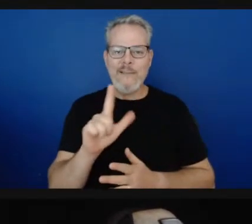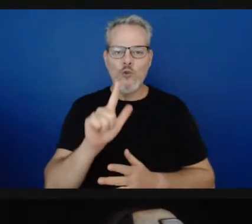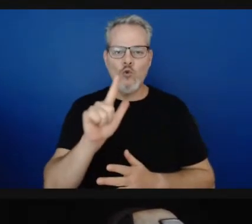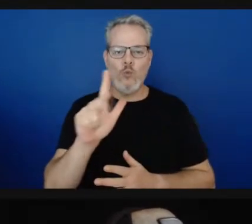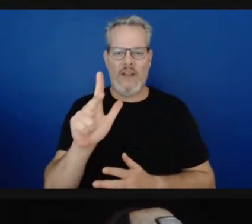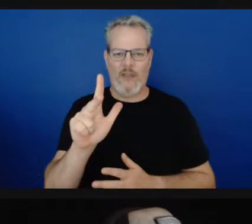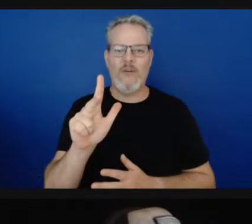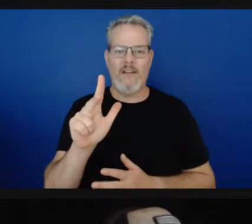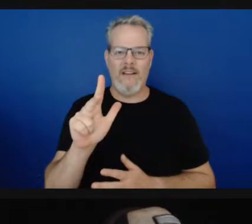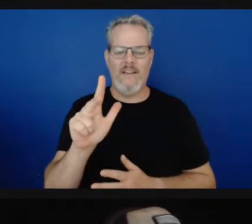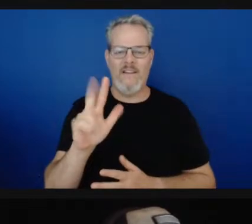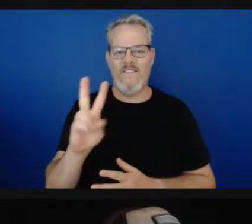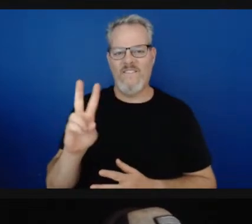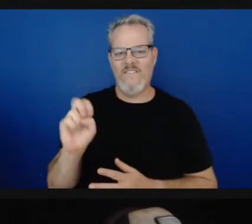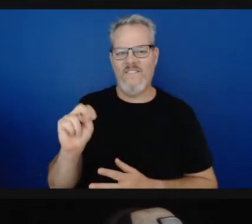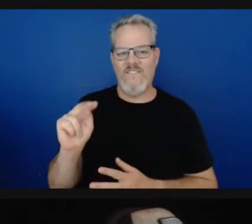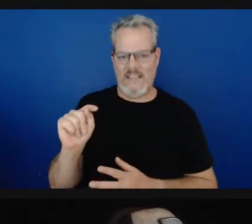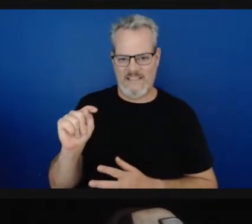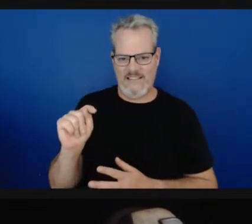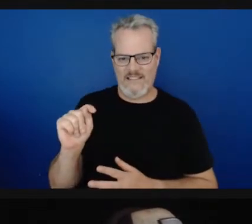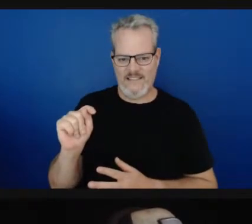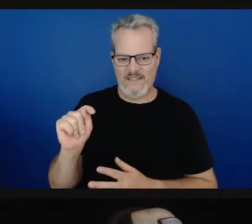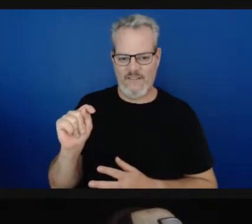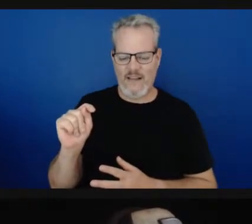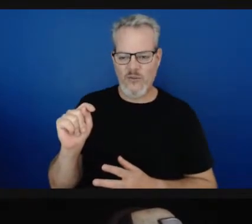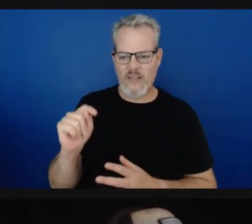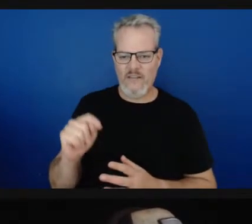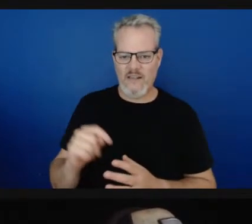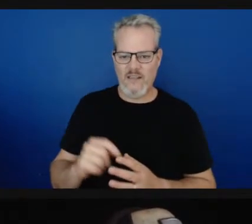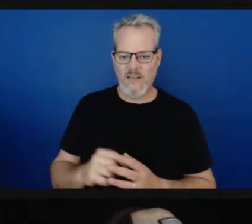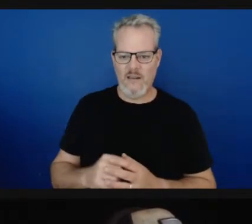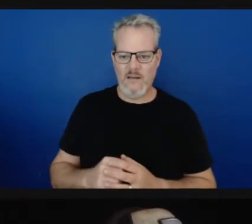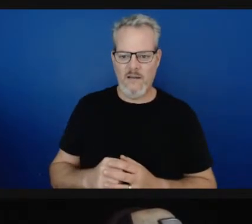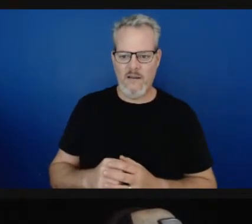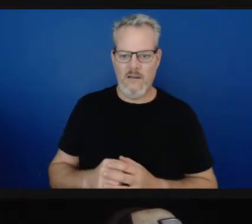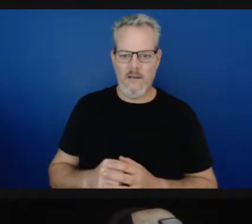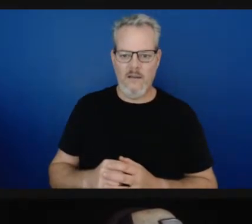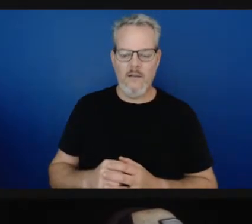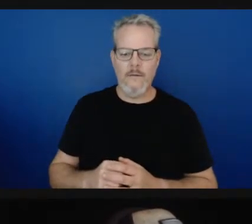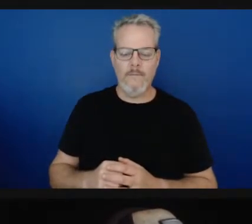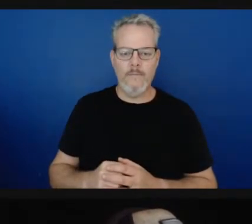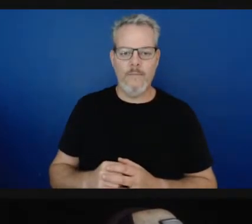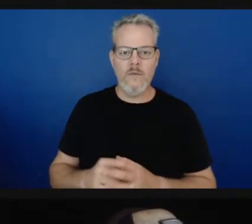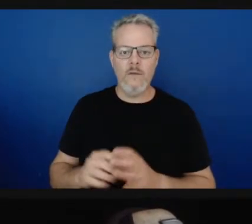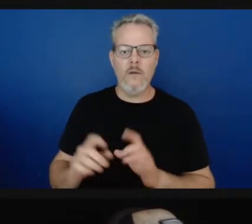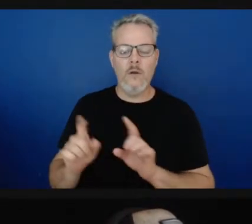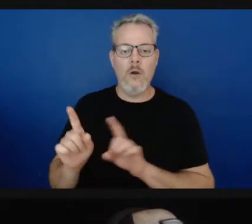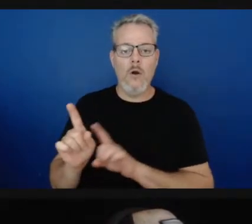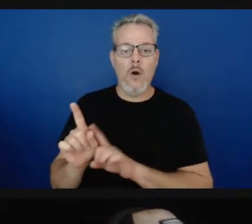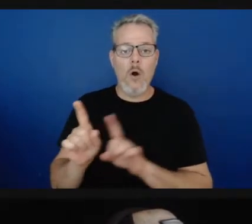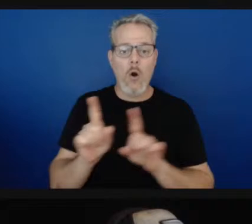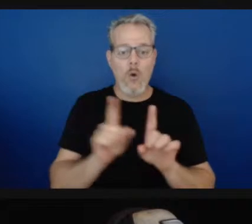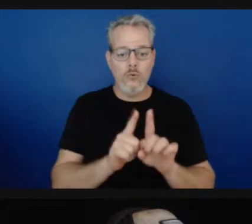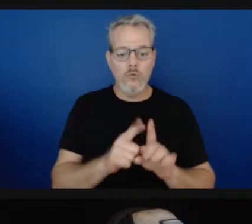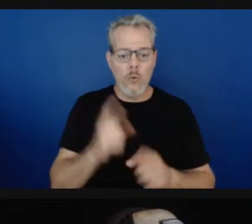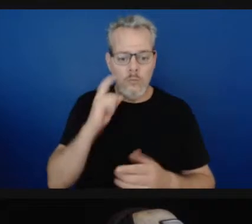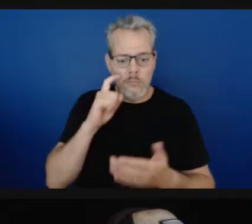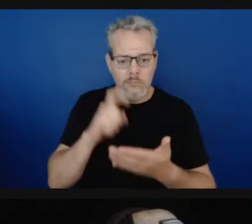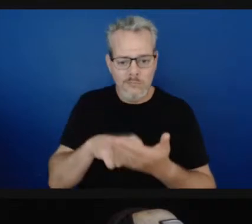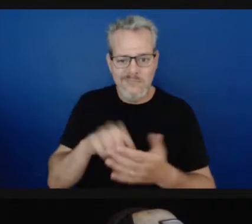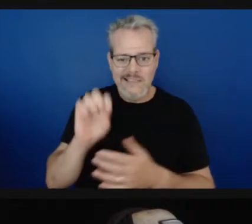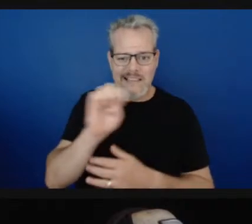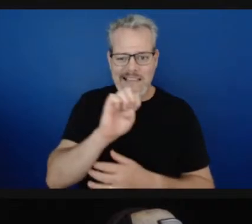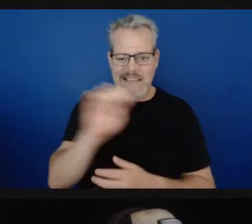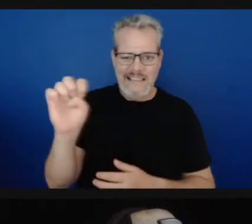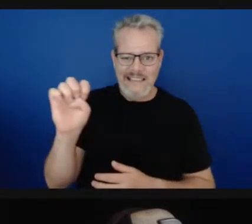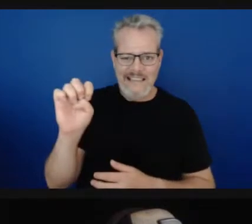on the far stretches of the southwest rift zone. Also, there's a cluster of earthquakes in this East Rift connector,